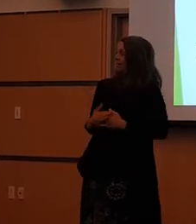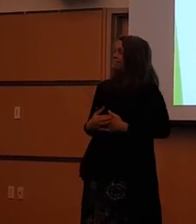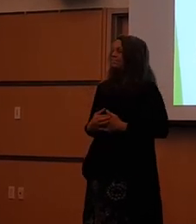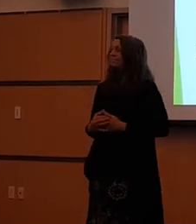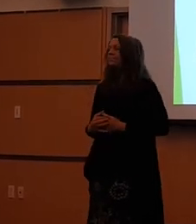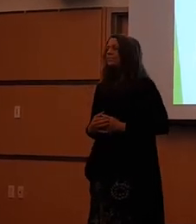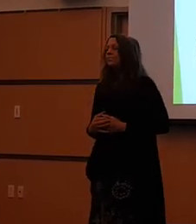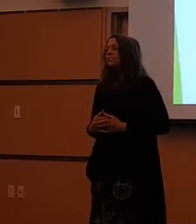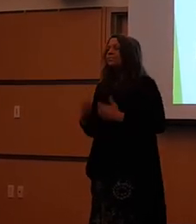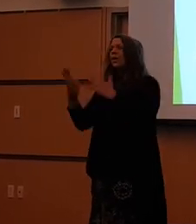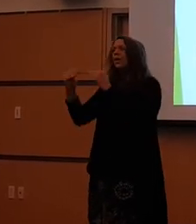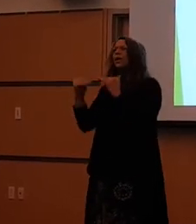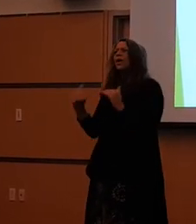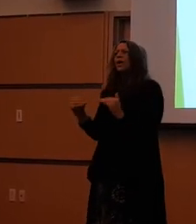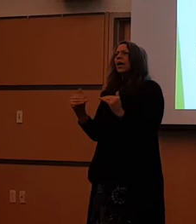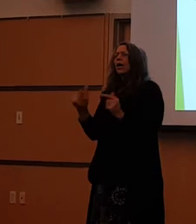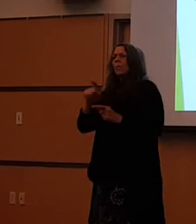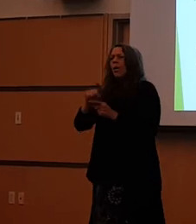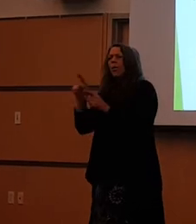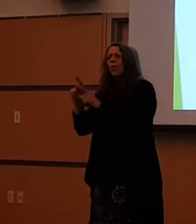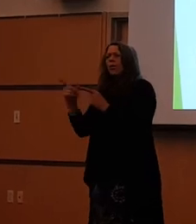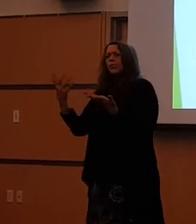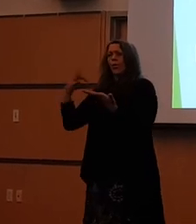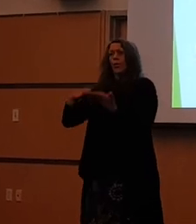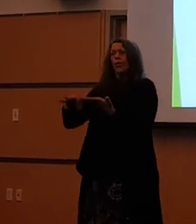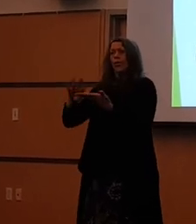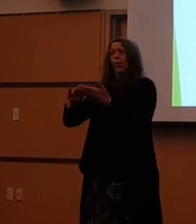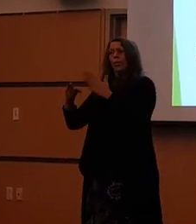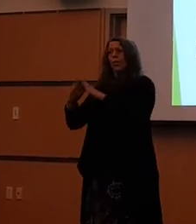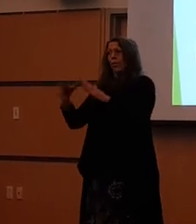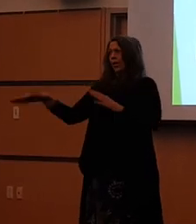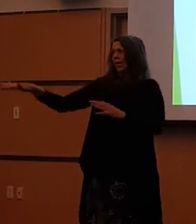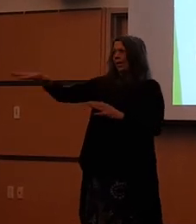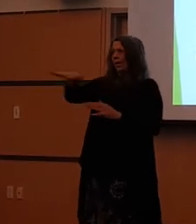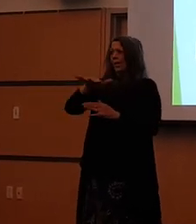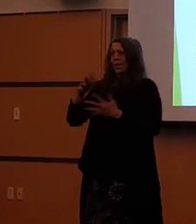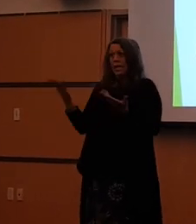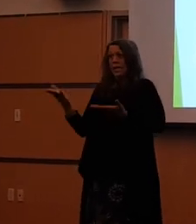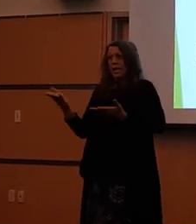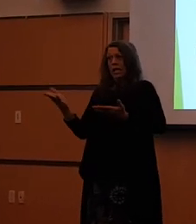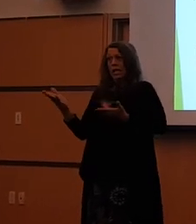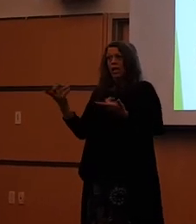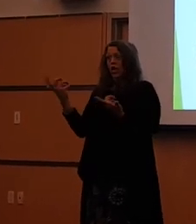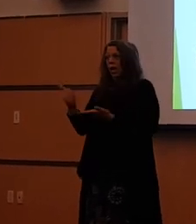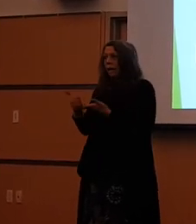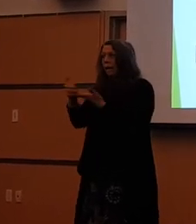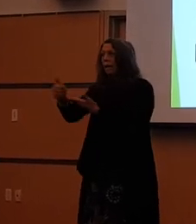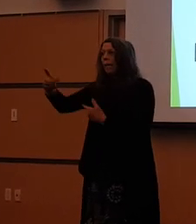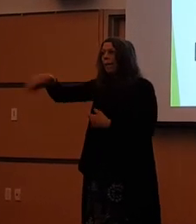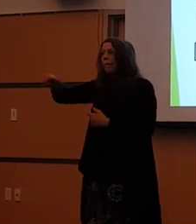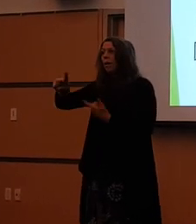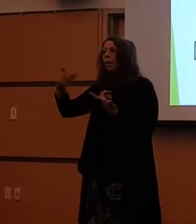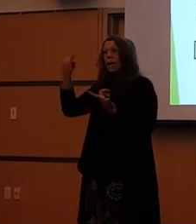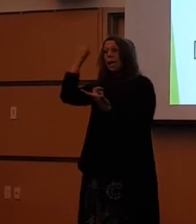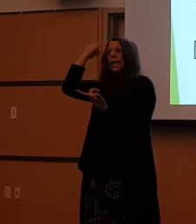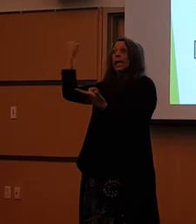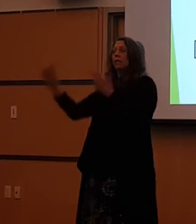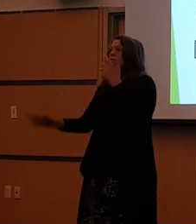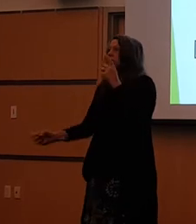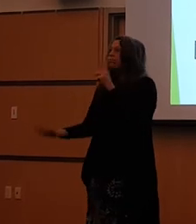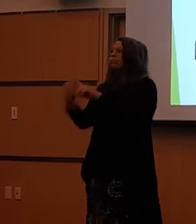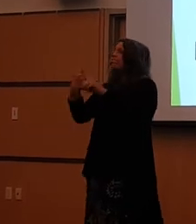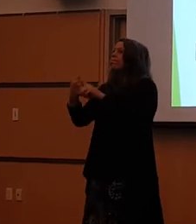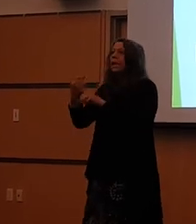I want to provide something to help them during emergencies. For example, if there is a fire, where can I get a